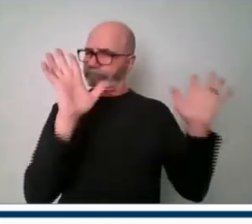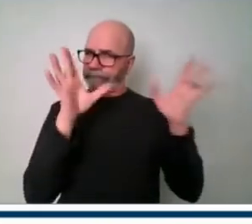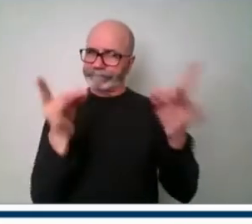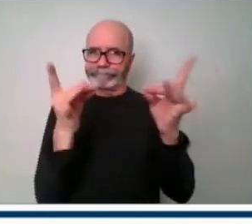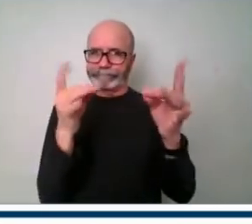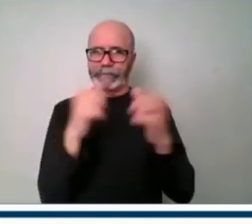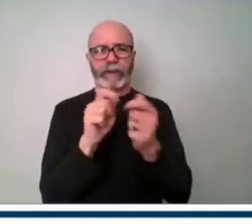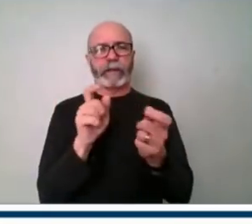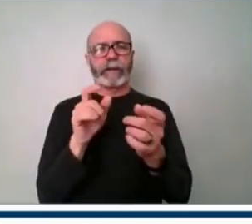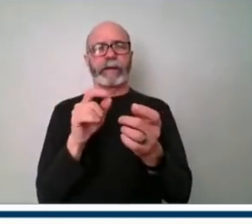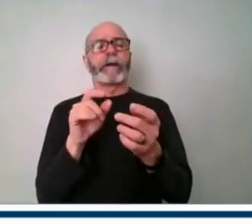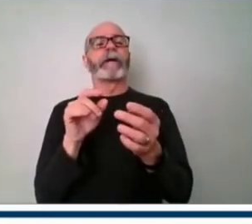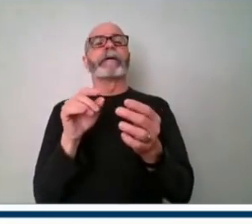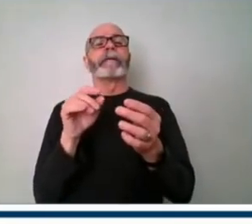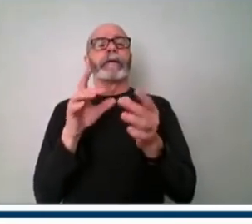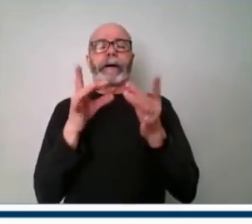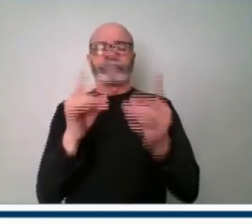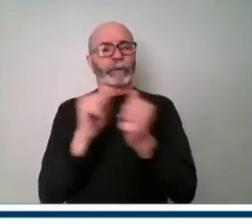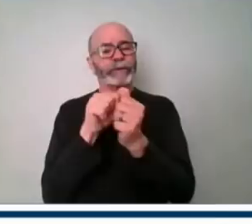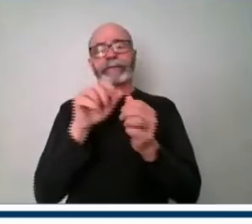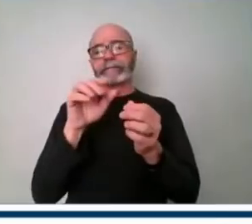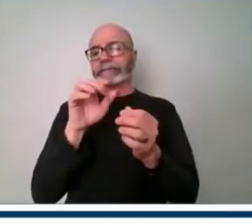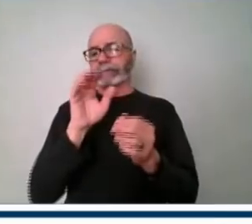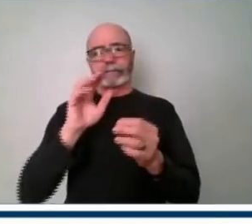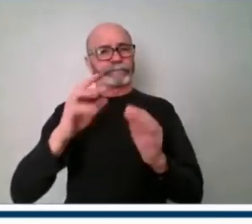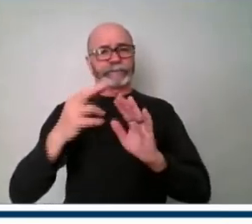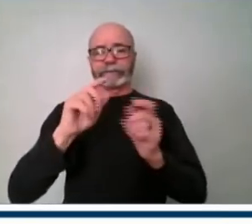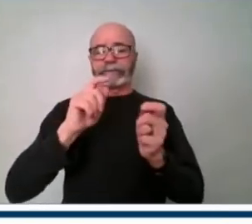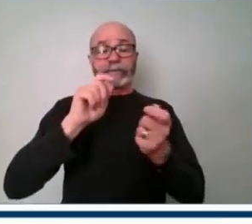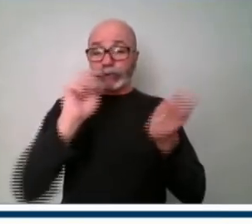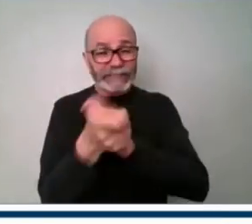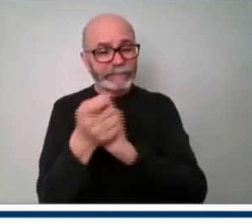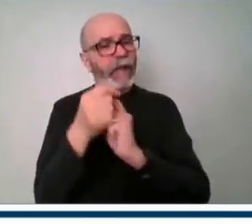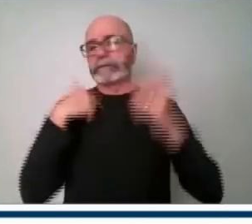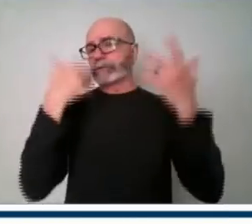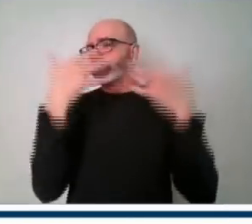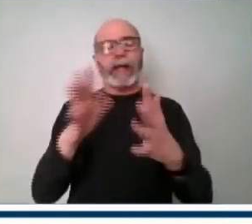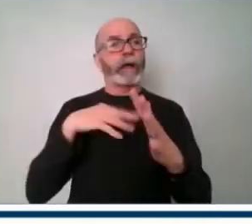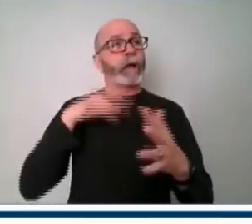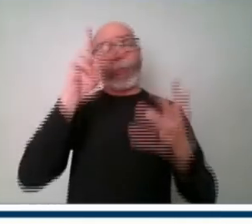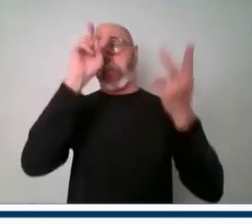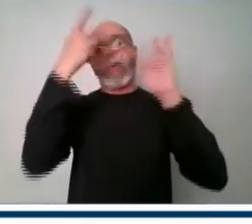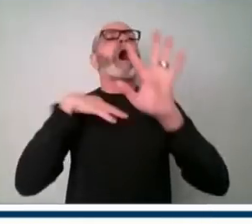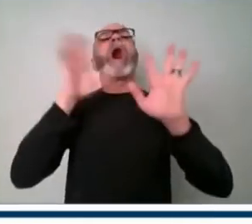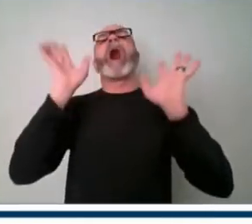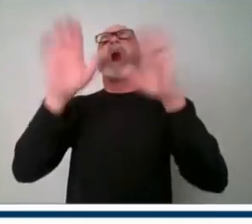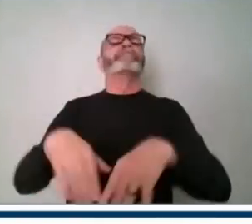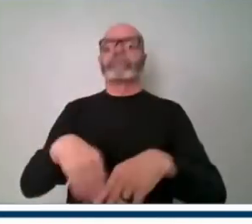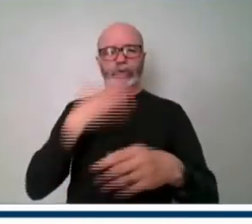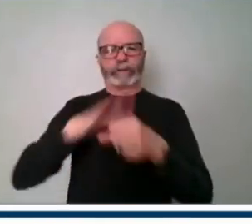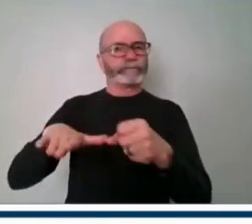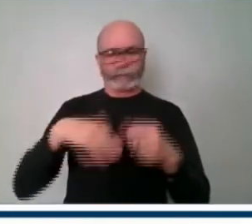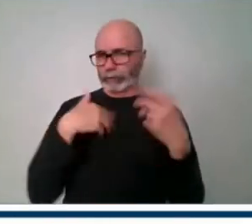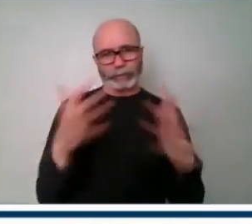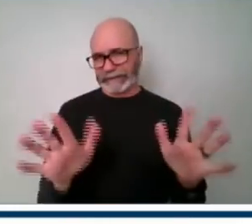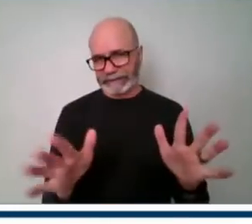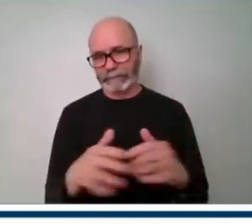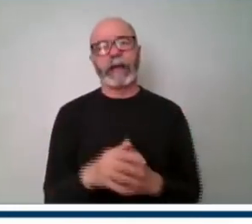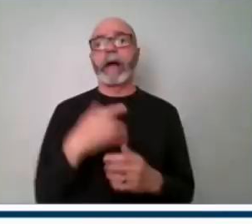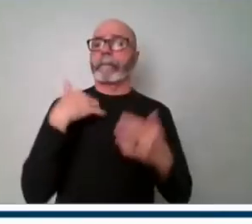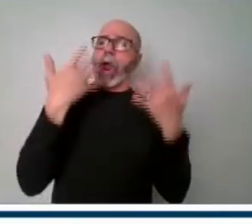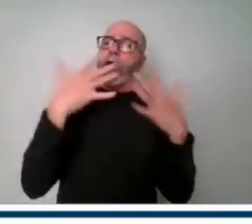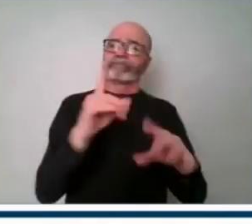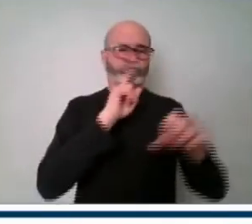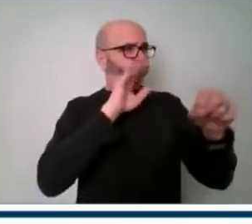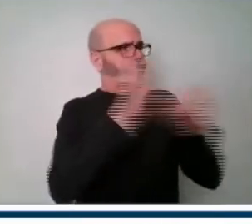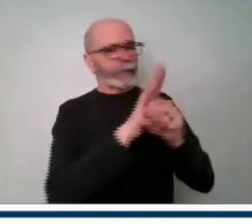now. So it'll be very early in April when we finished up all those people who have been promised and will get their second dose of